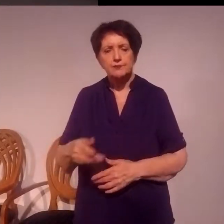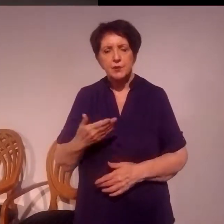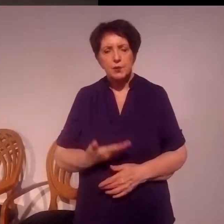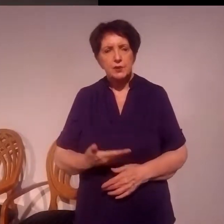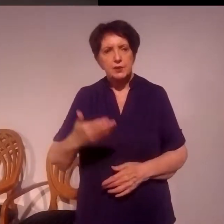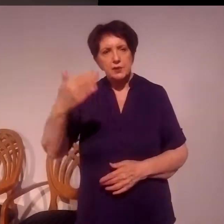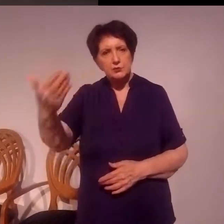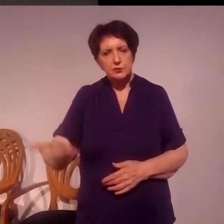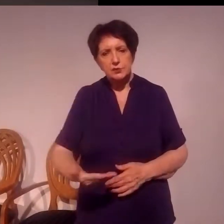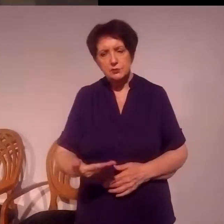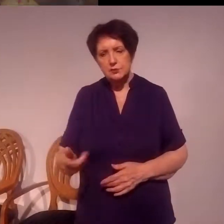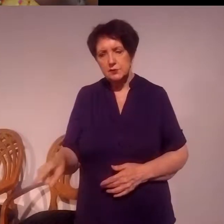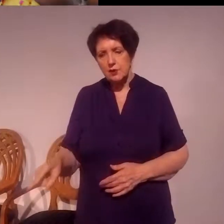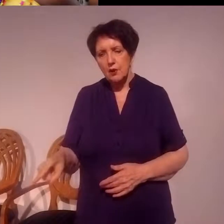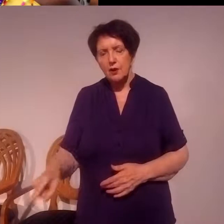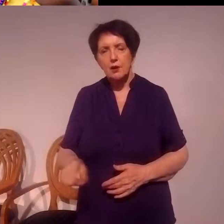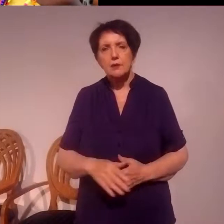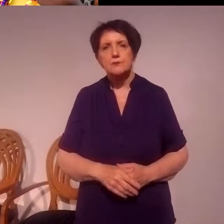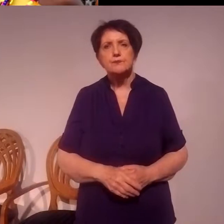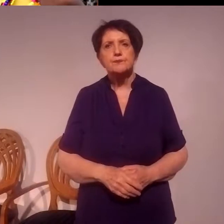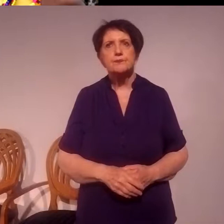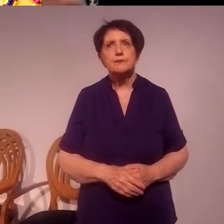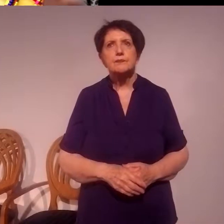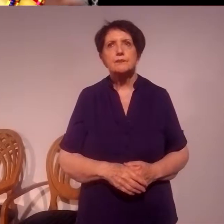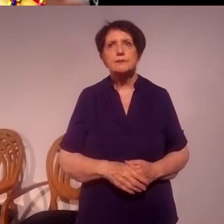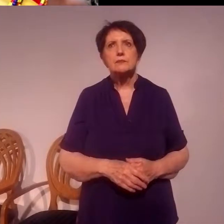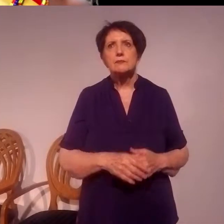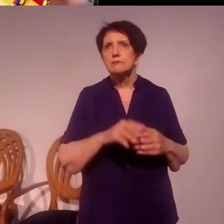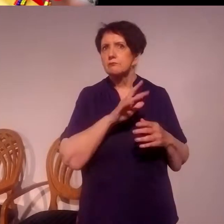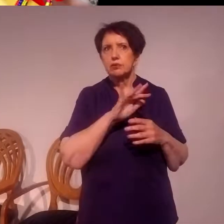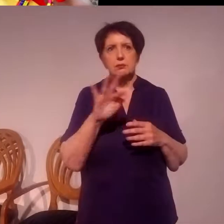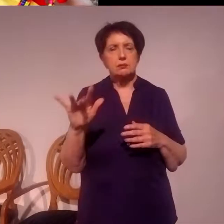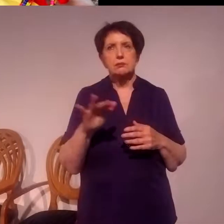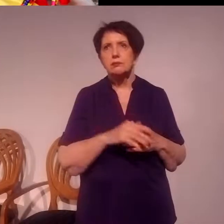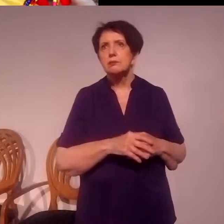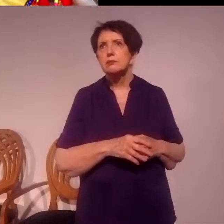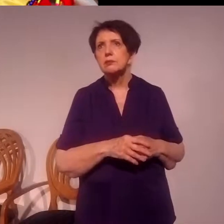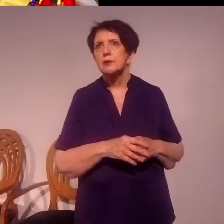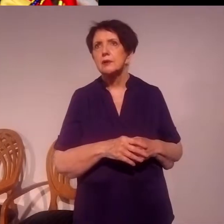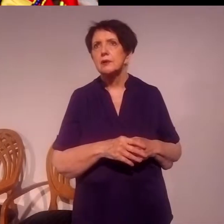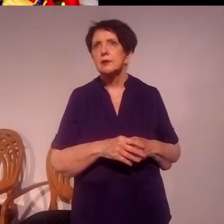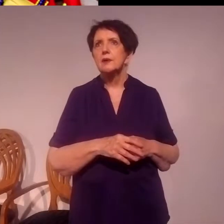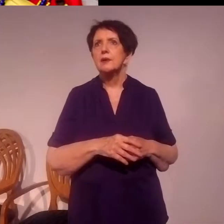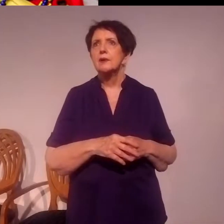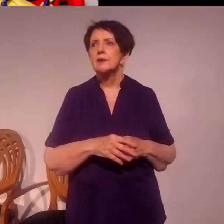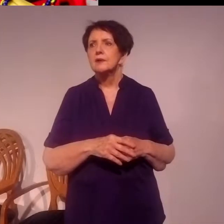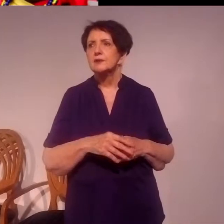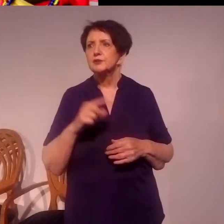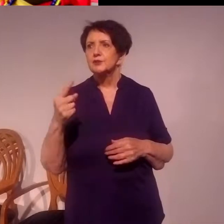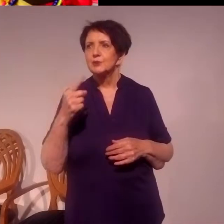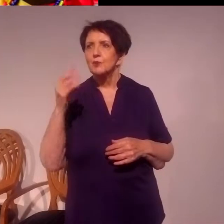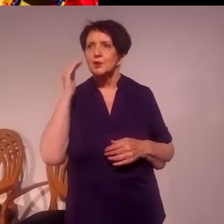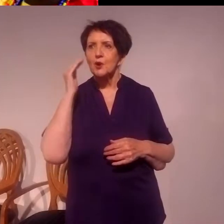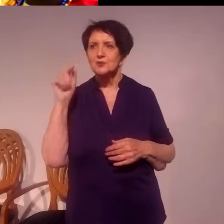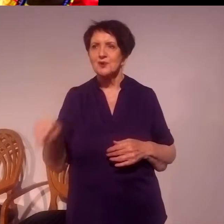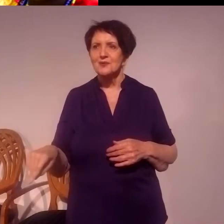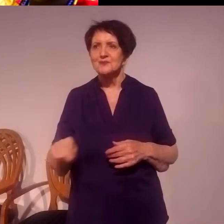to Wangari Maathai. Oh, somebody knows her. Someone's